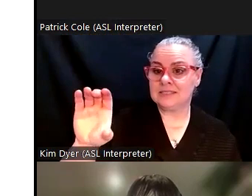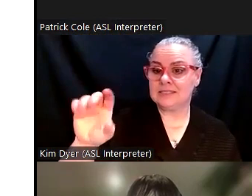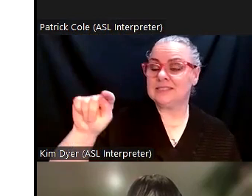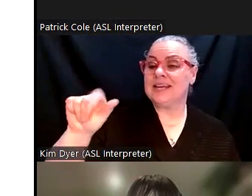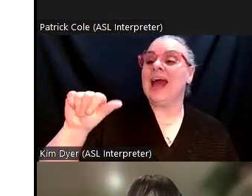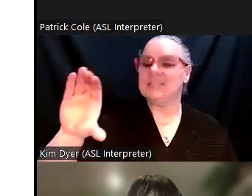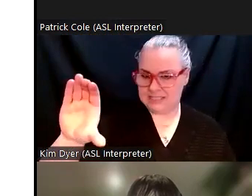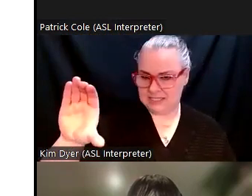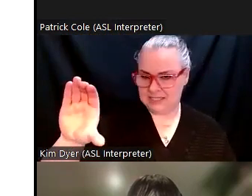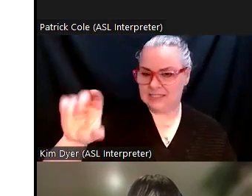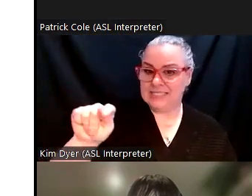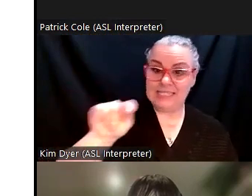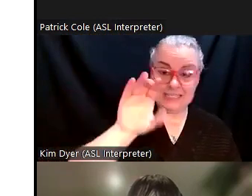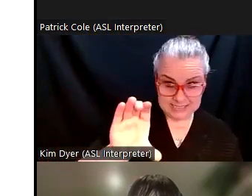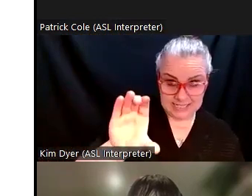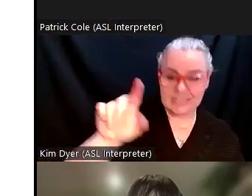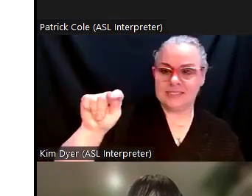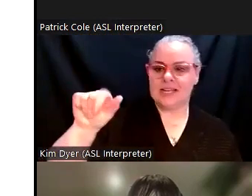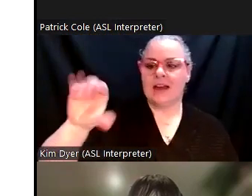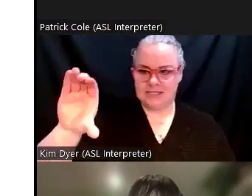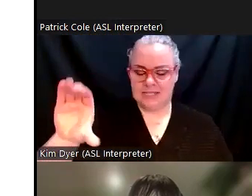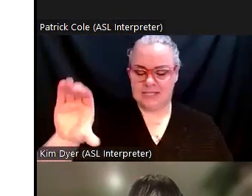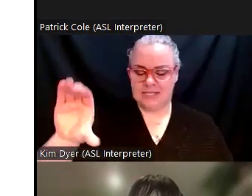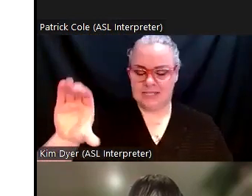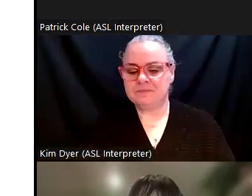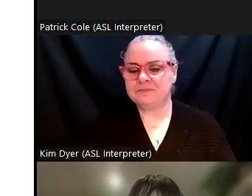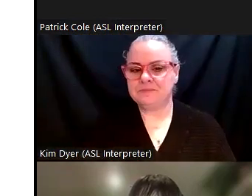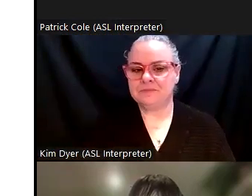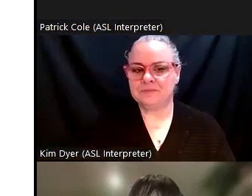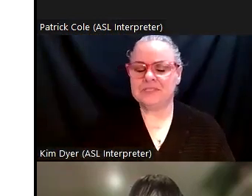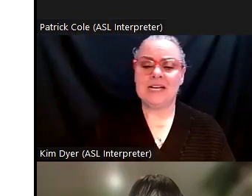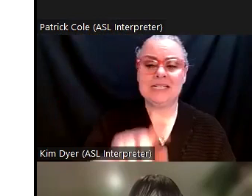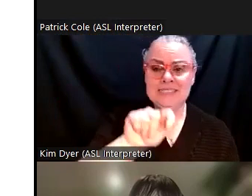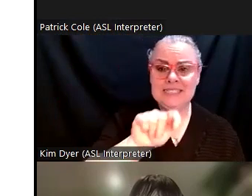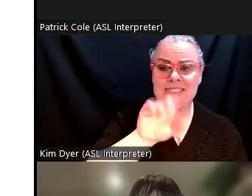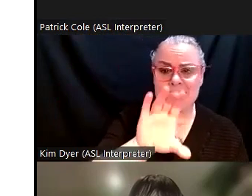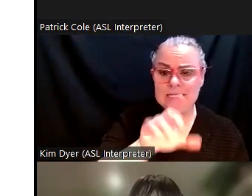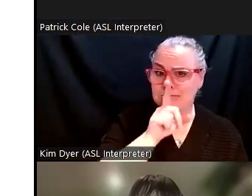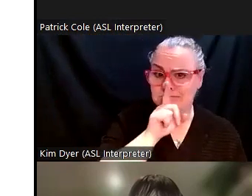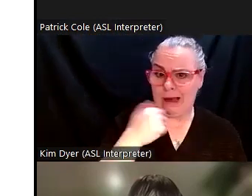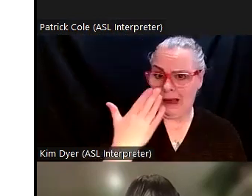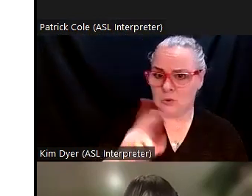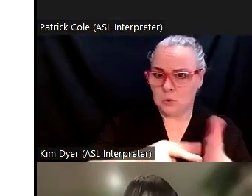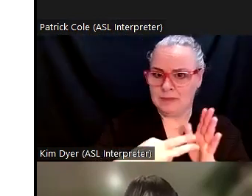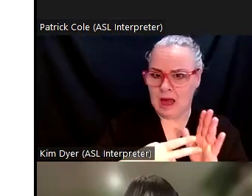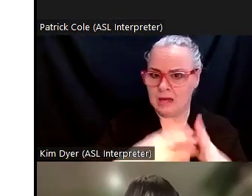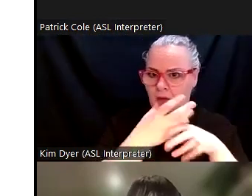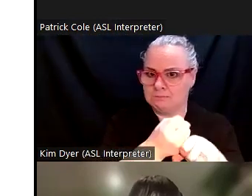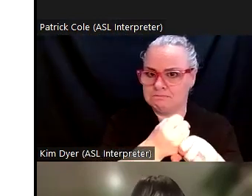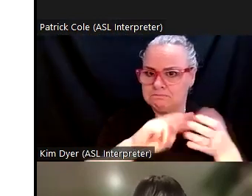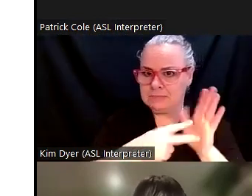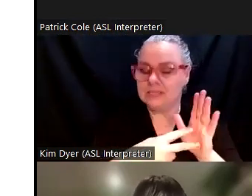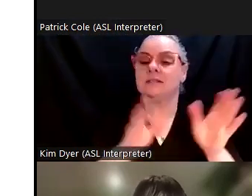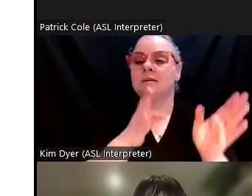T-C-T-A-C, I believe. Yes. And I don't know what the TC first stands for, but